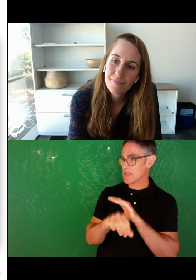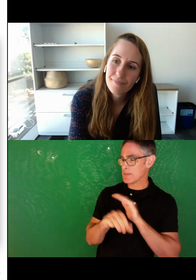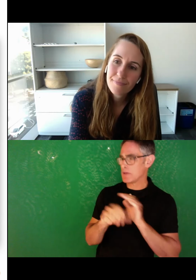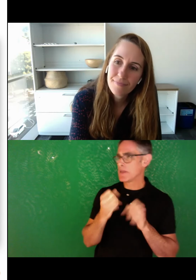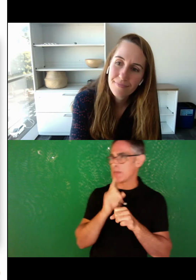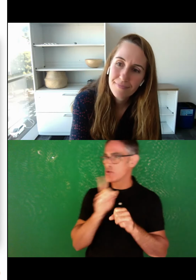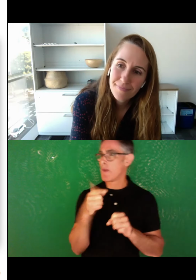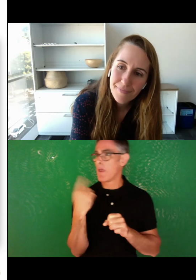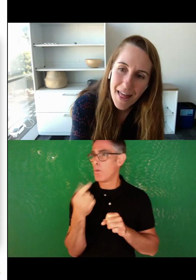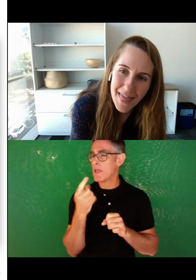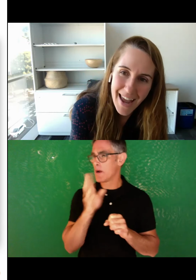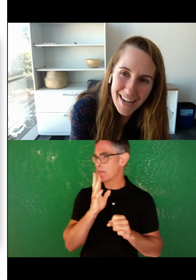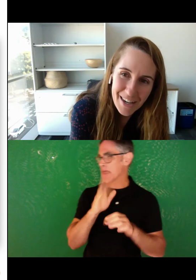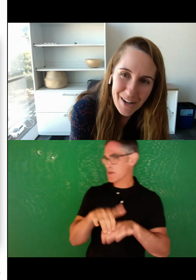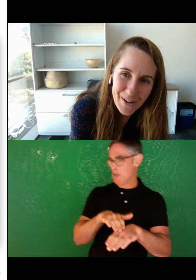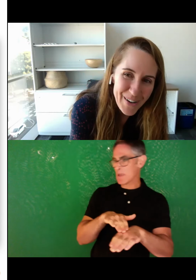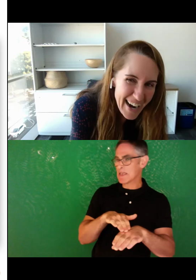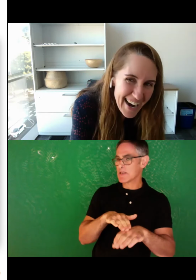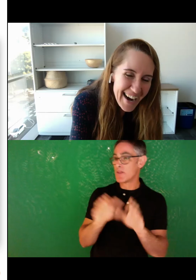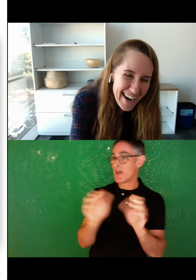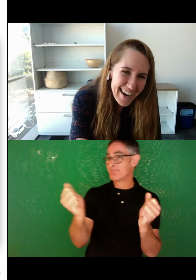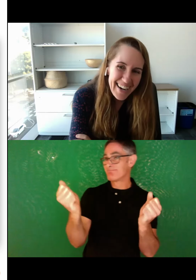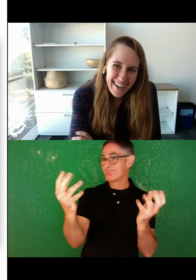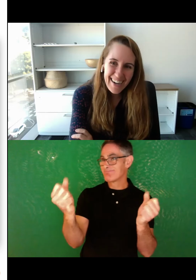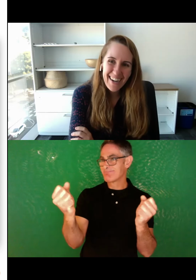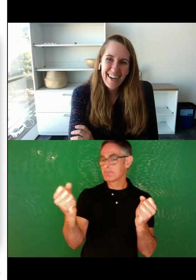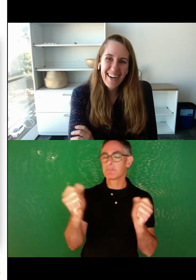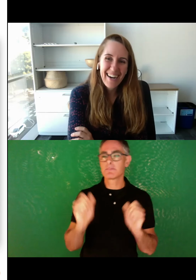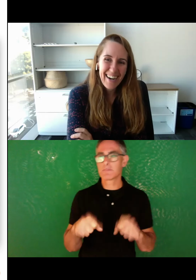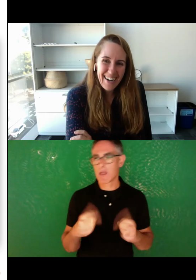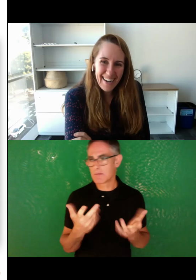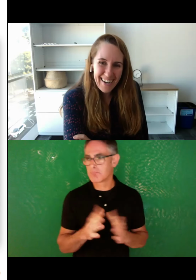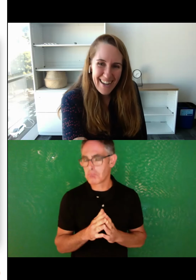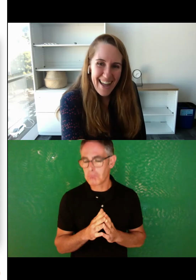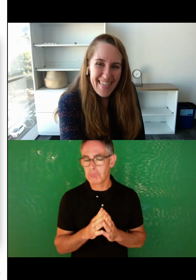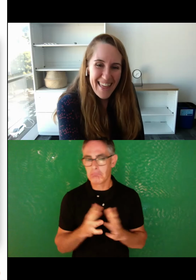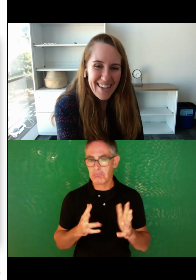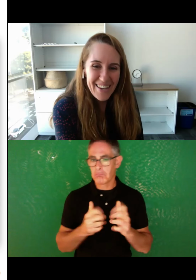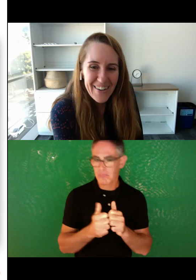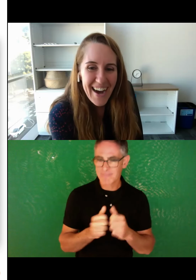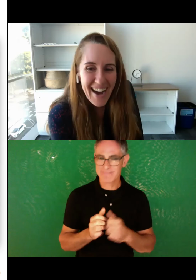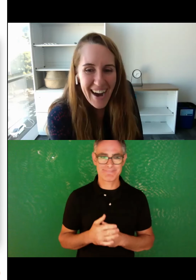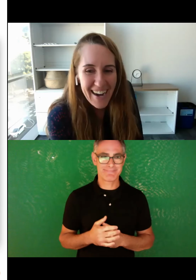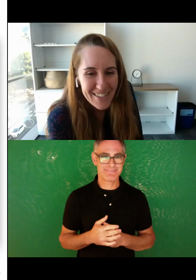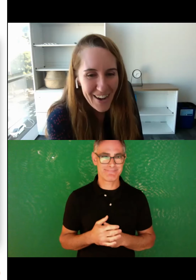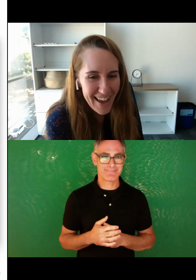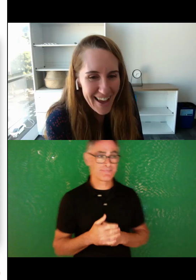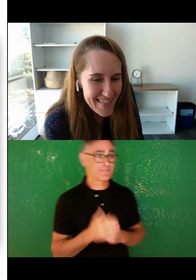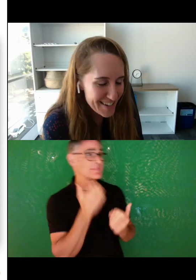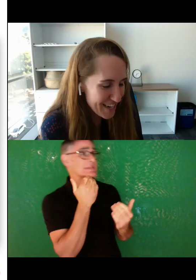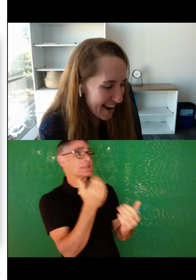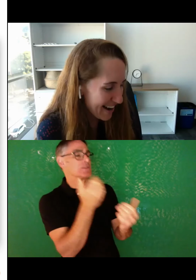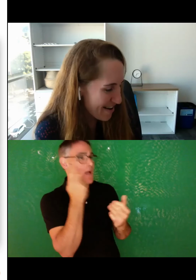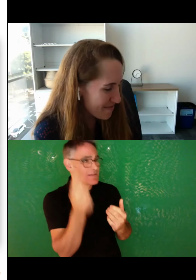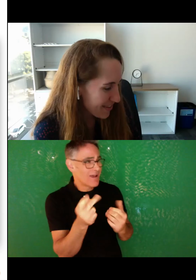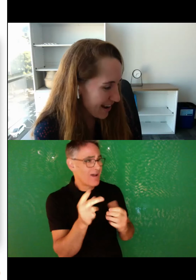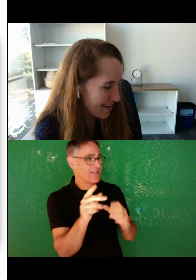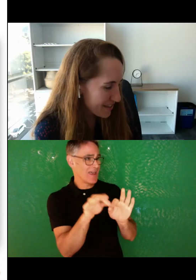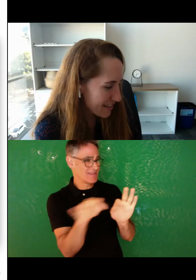speaking slowly so that the ASL interpreters can keep Thank up. you. I saw that in the